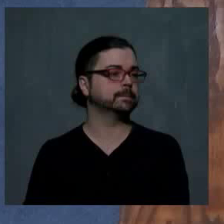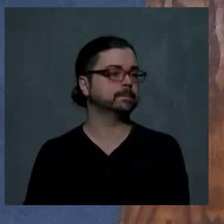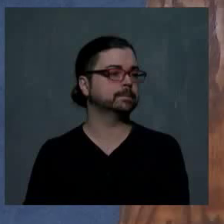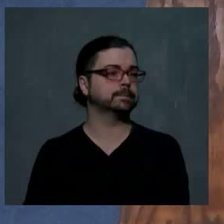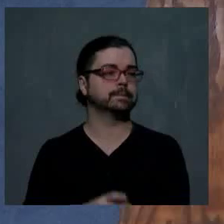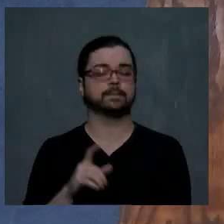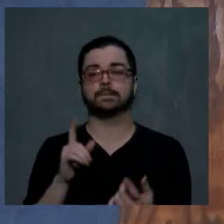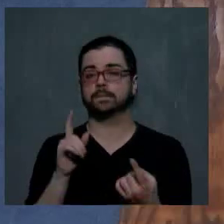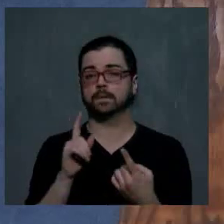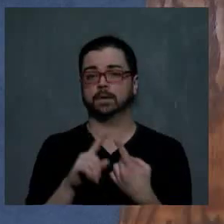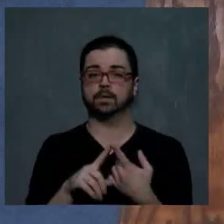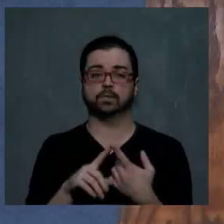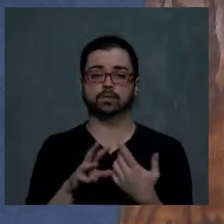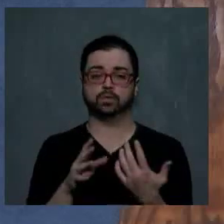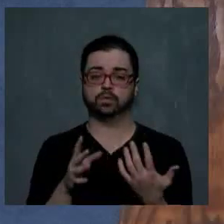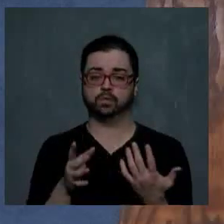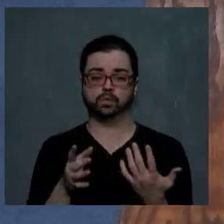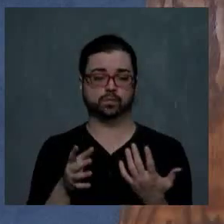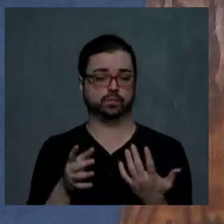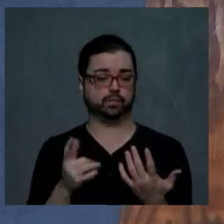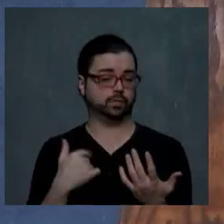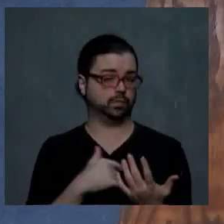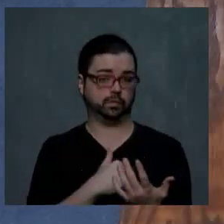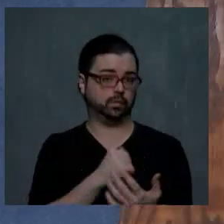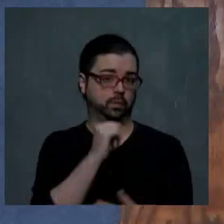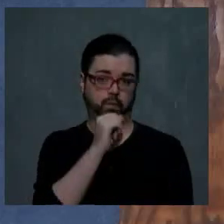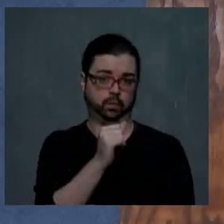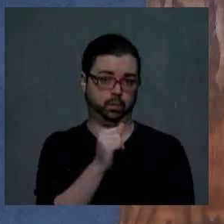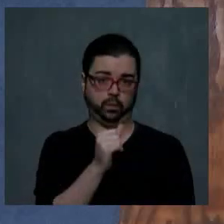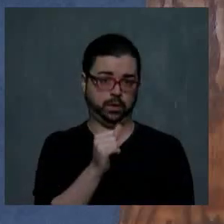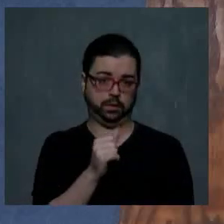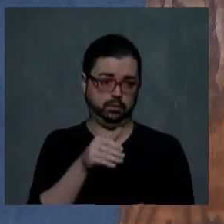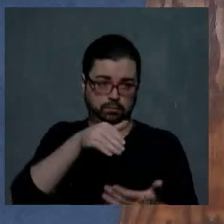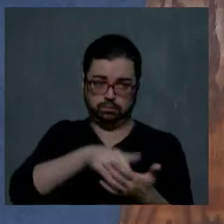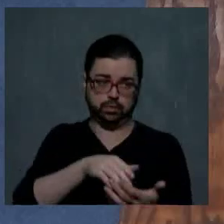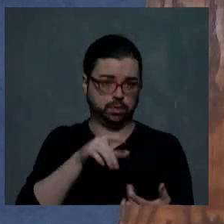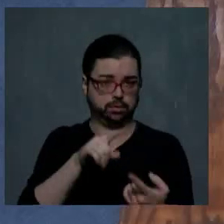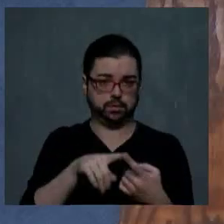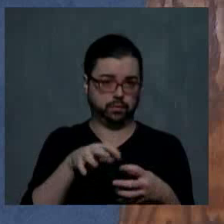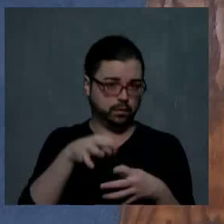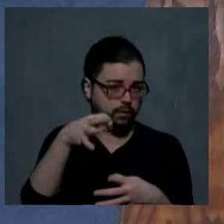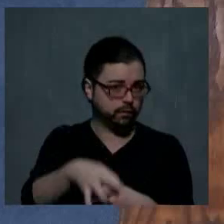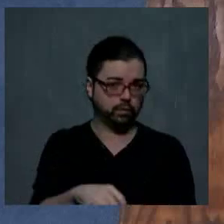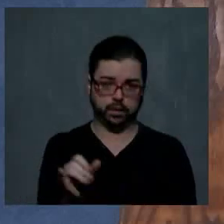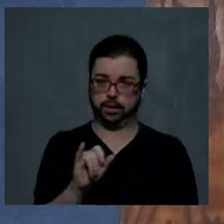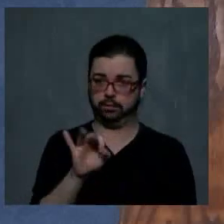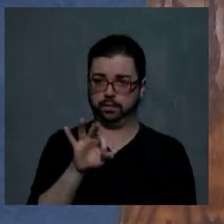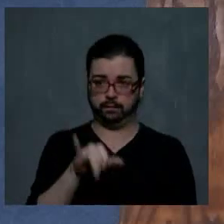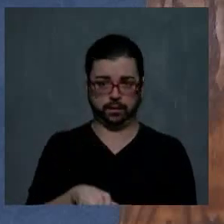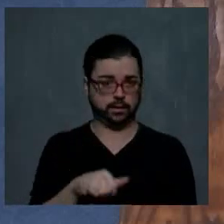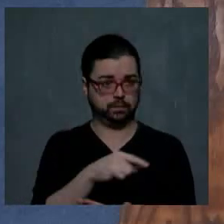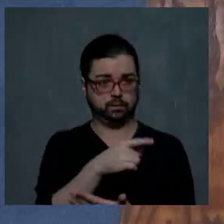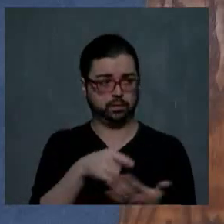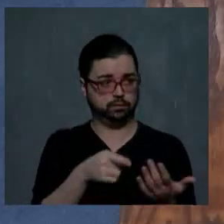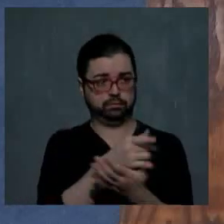To the extent that we don't object to a deferral, if that's what the wish is of the commission or the applicant,